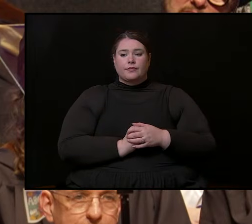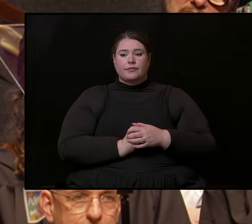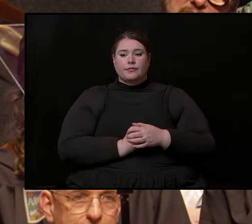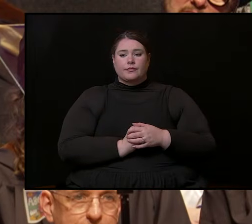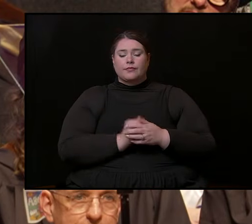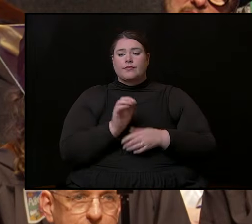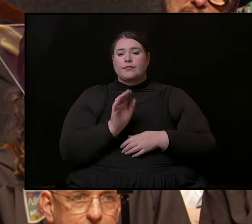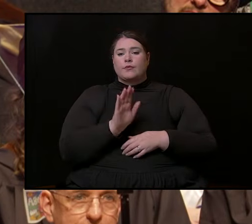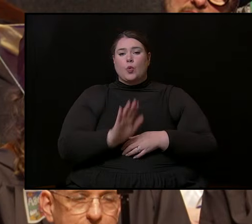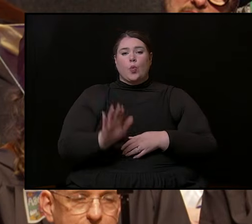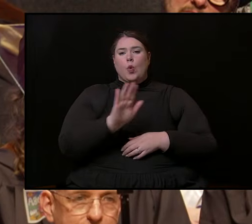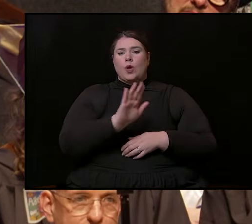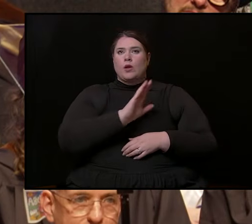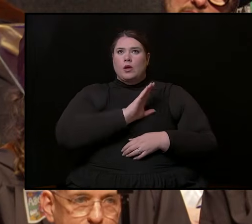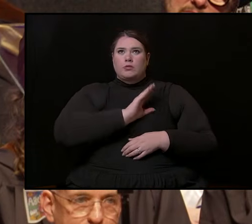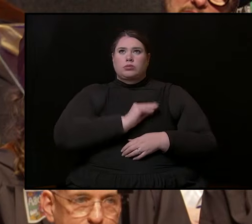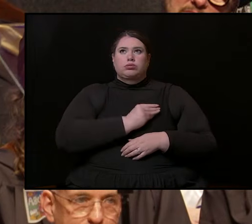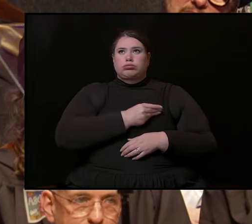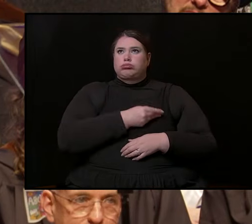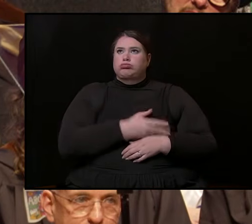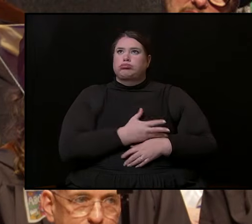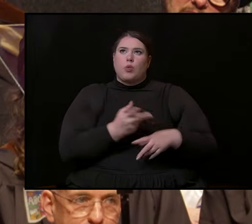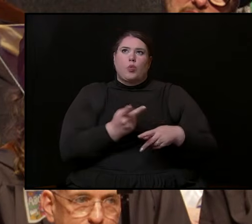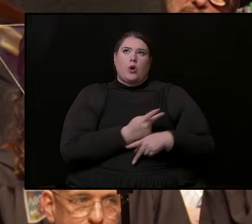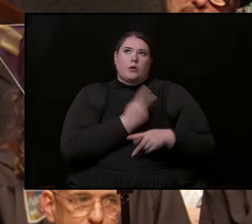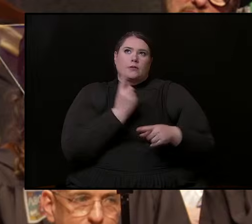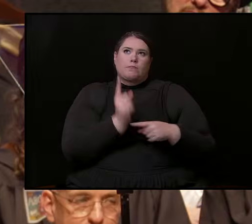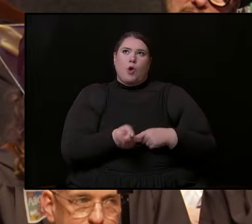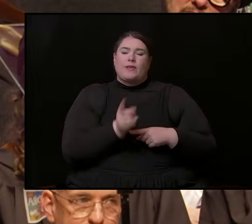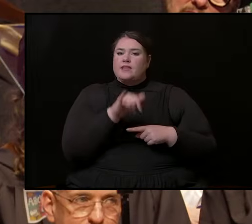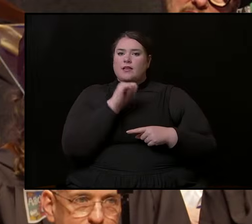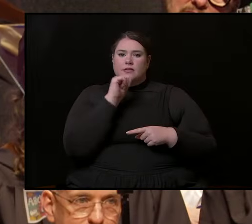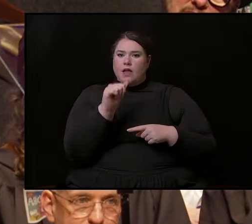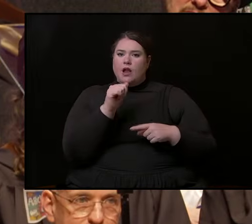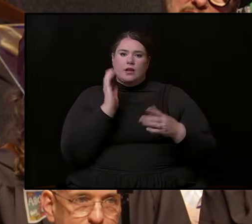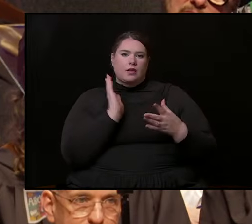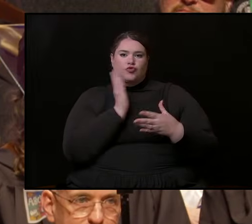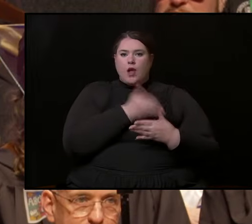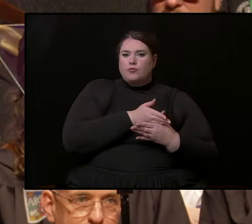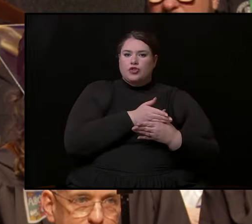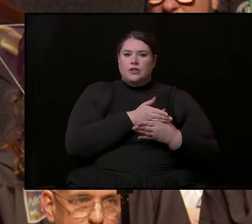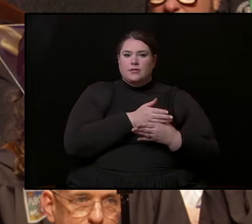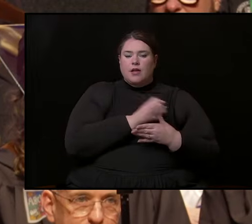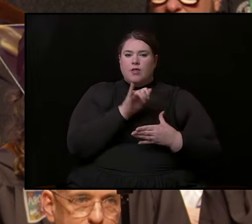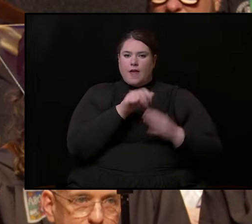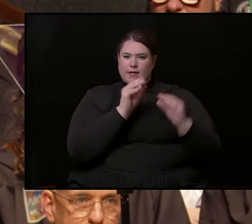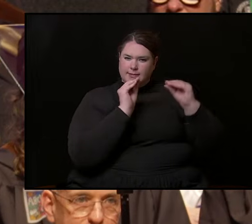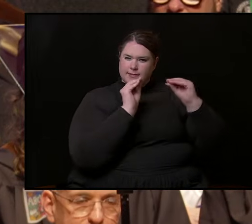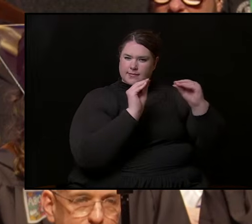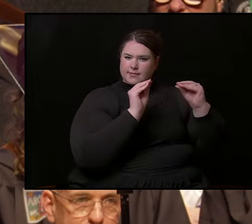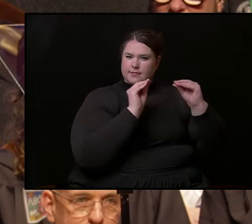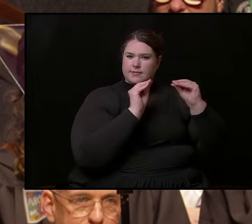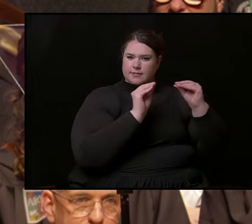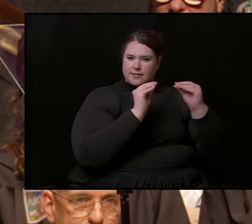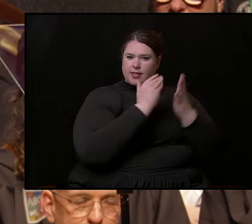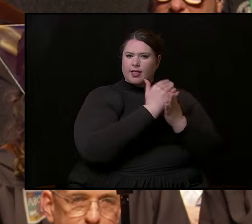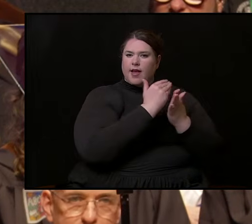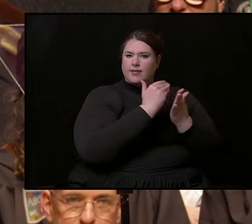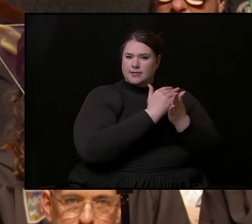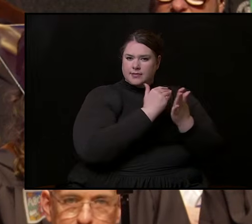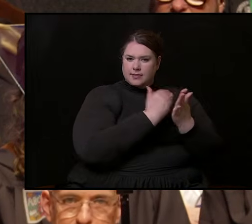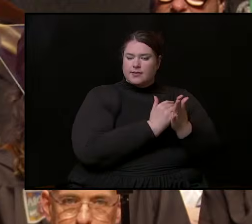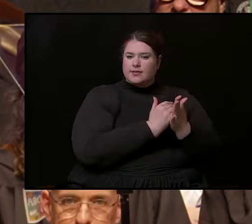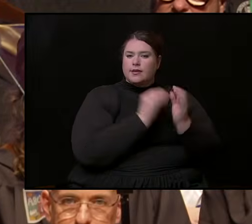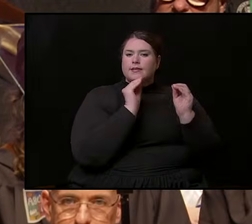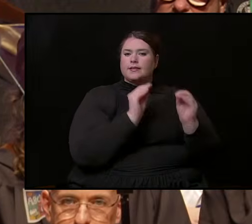Your lowest moments are not interruptions. They are instructions. They teach you when to